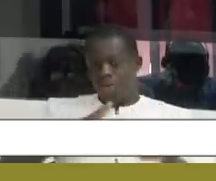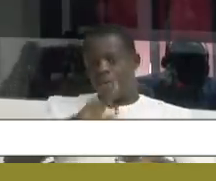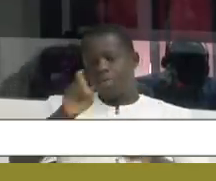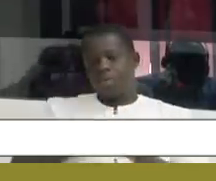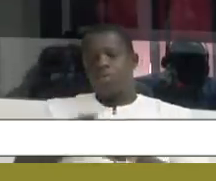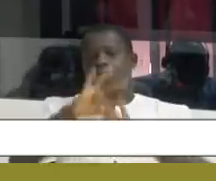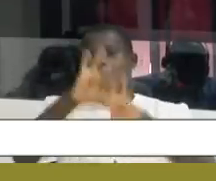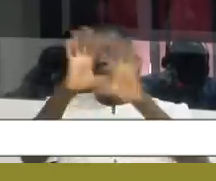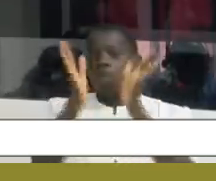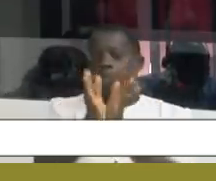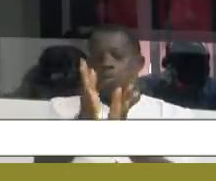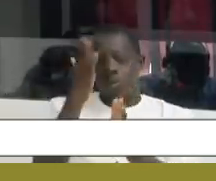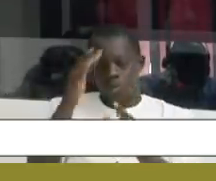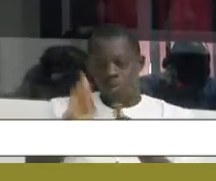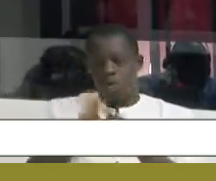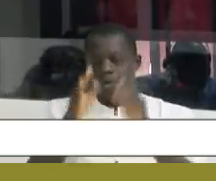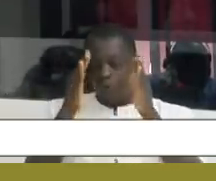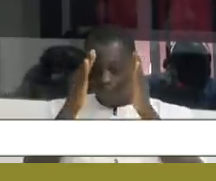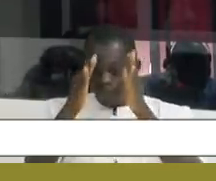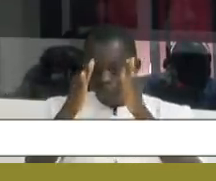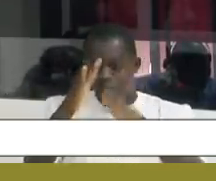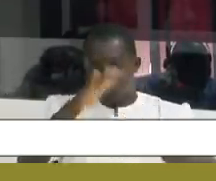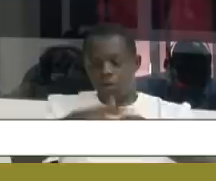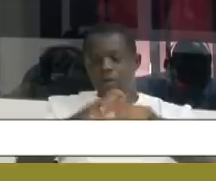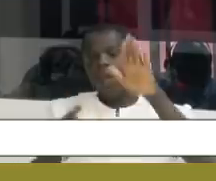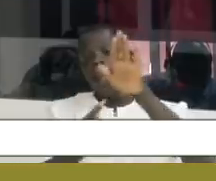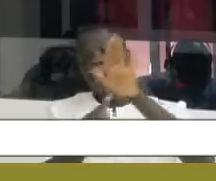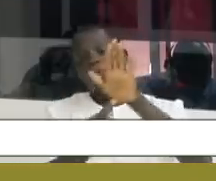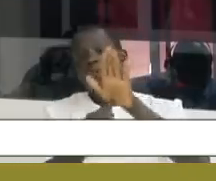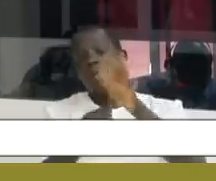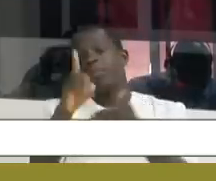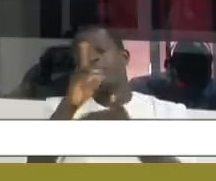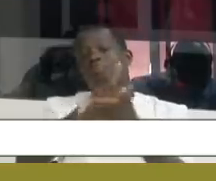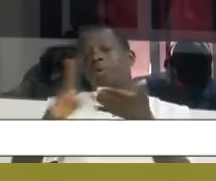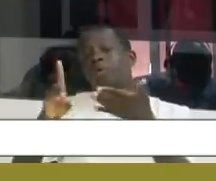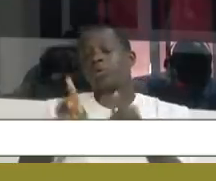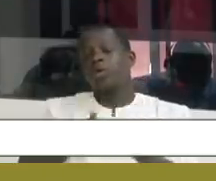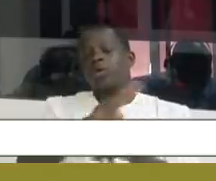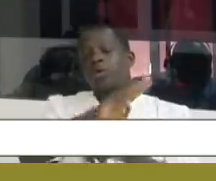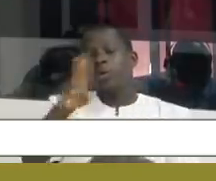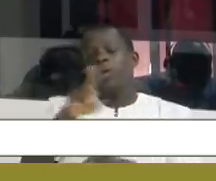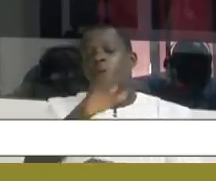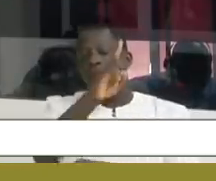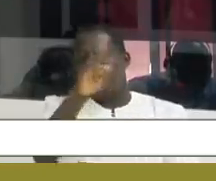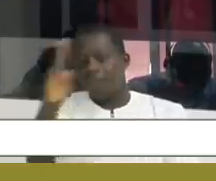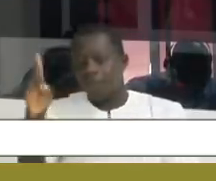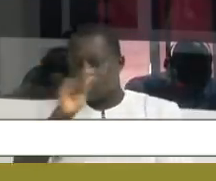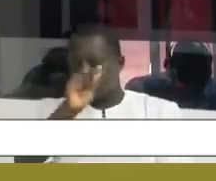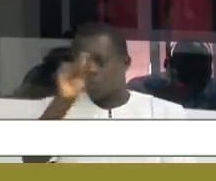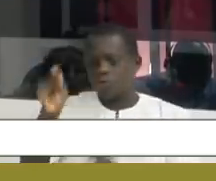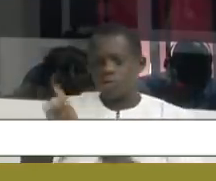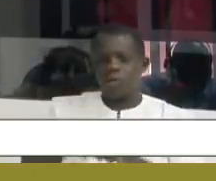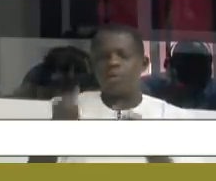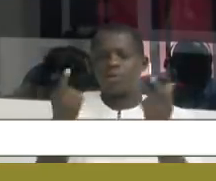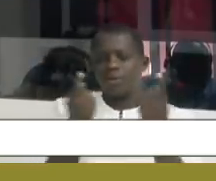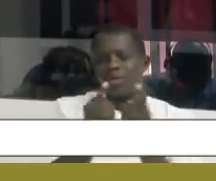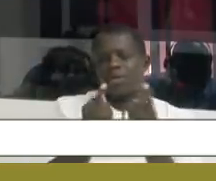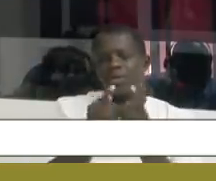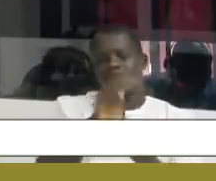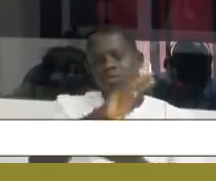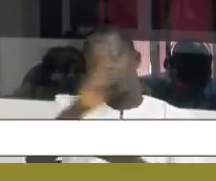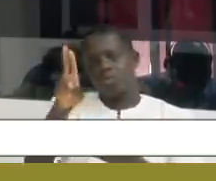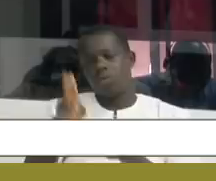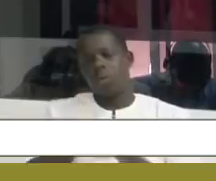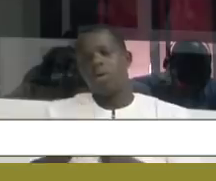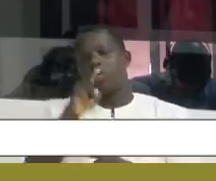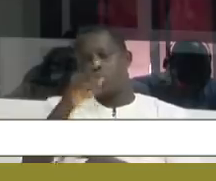focus on the relevant and material parts. You don't have to focus on every little element. You don't have to focus on all the nitty-gritty.